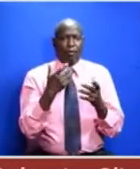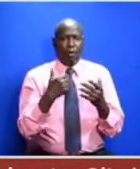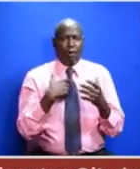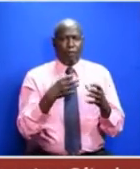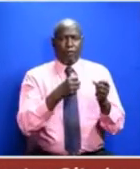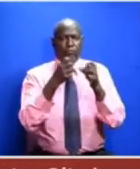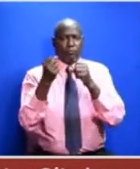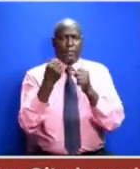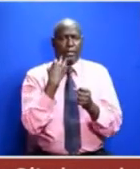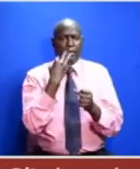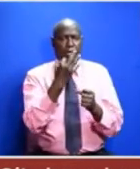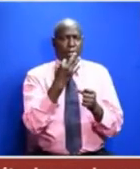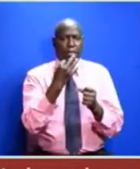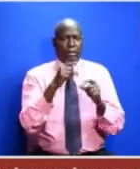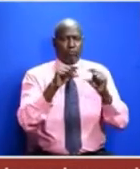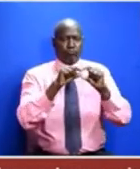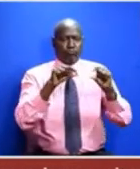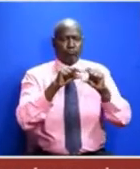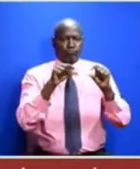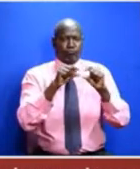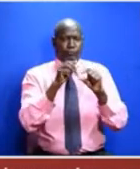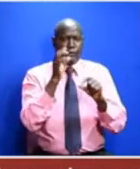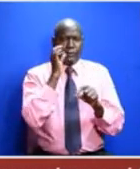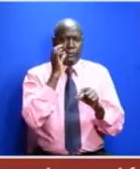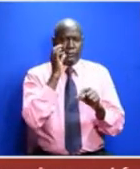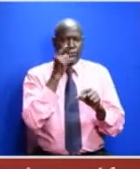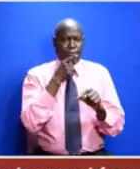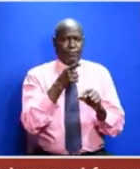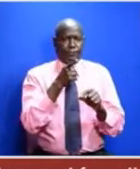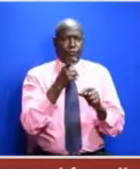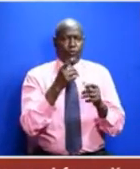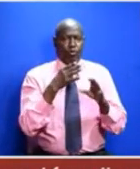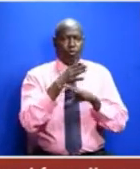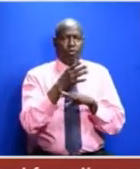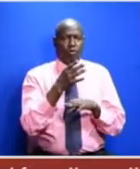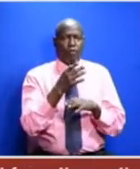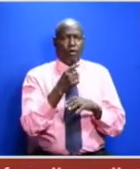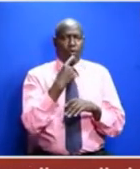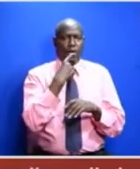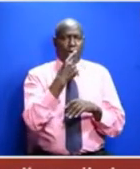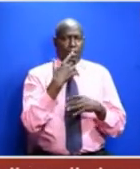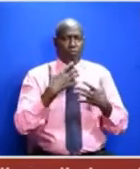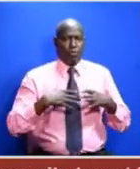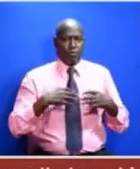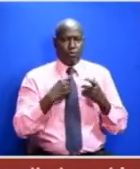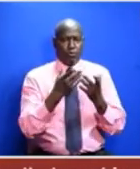rolls of bang. We have also arrested over 100 people, and